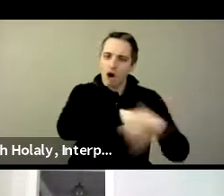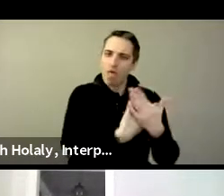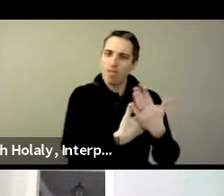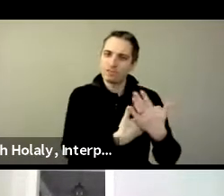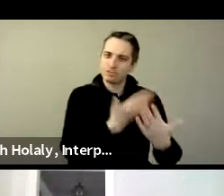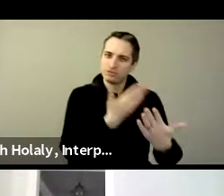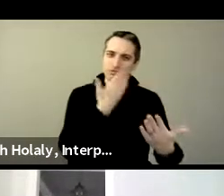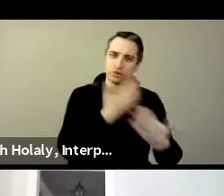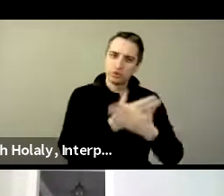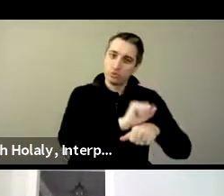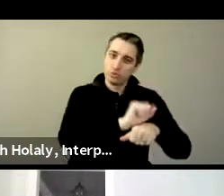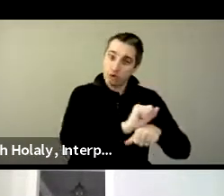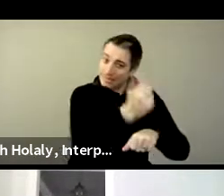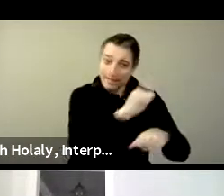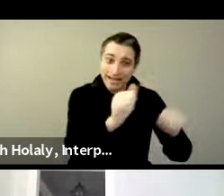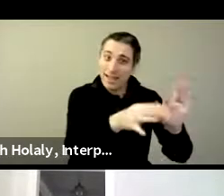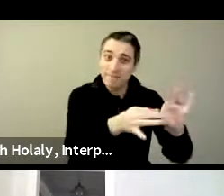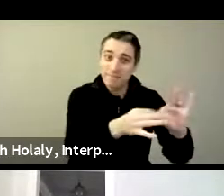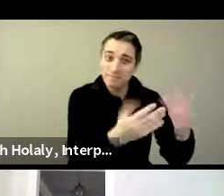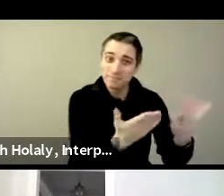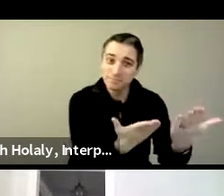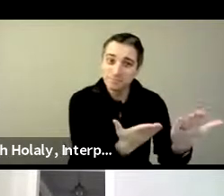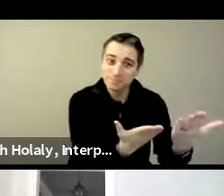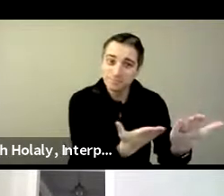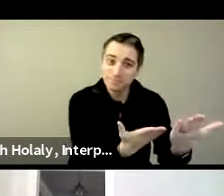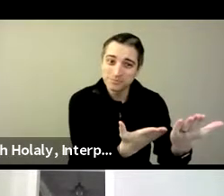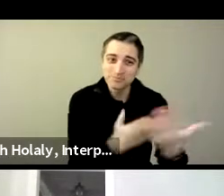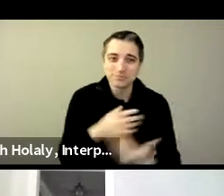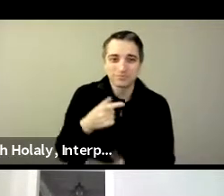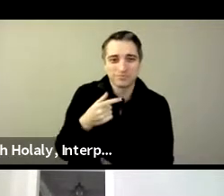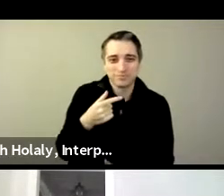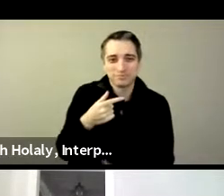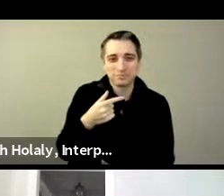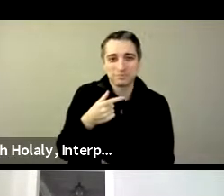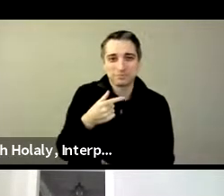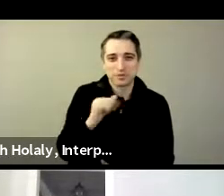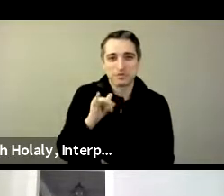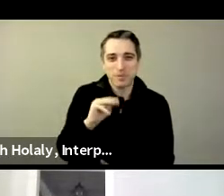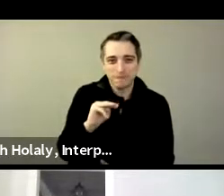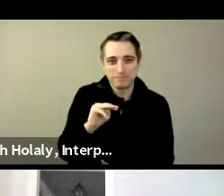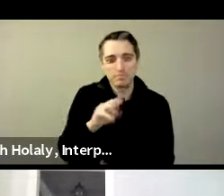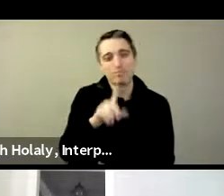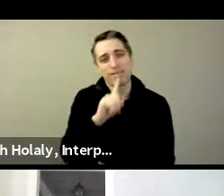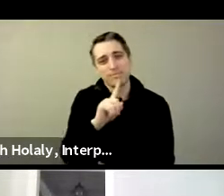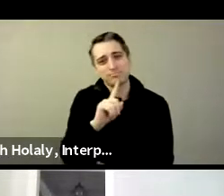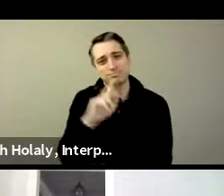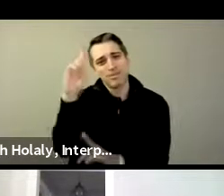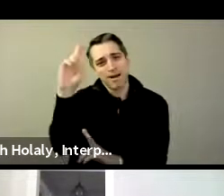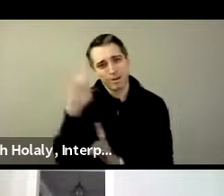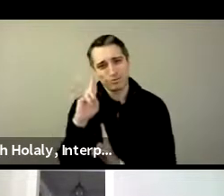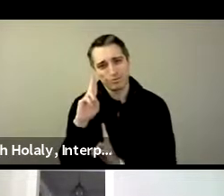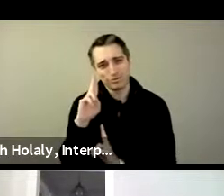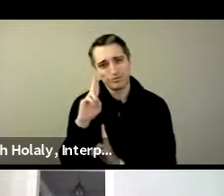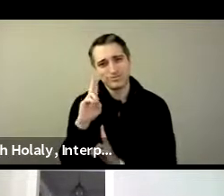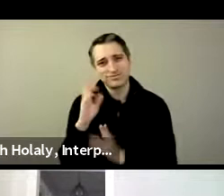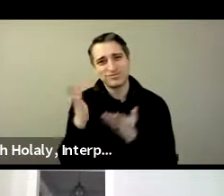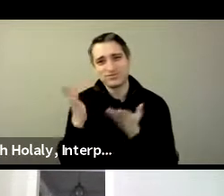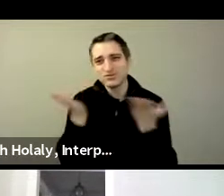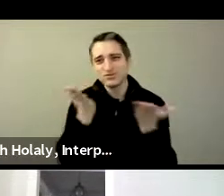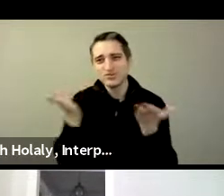are there any words that you would like to say? No, it's been an honor serving